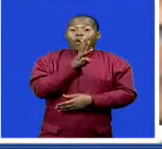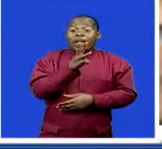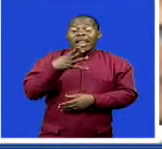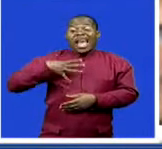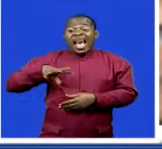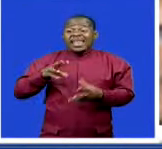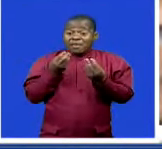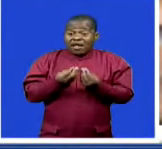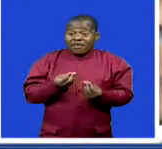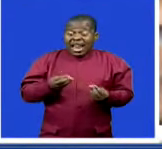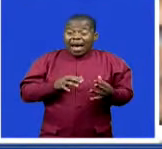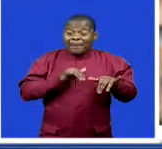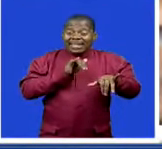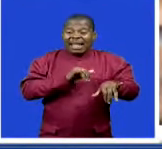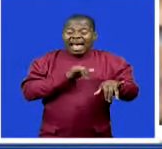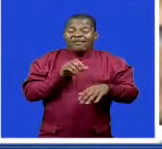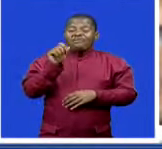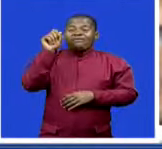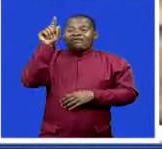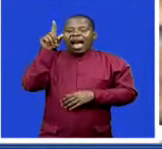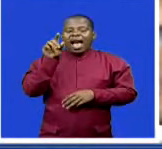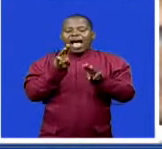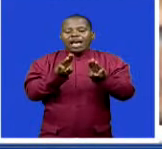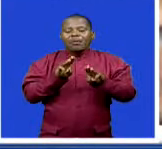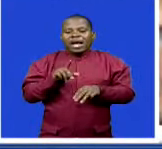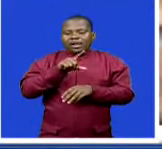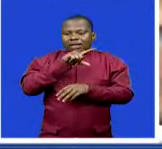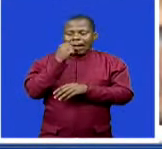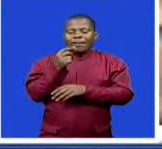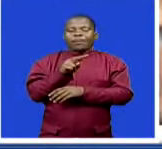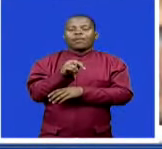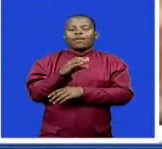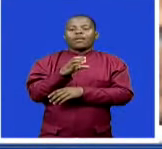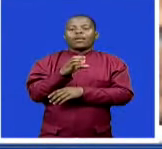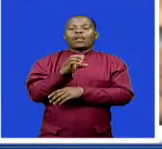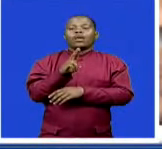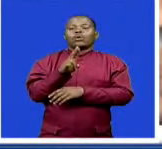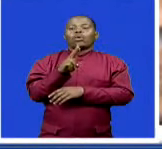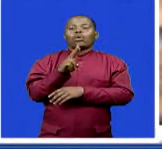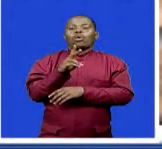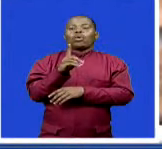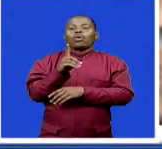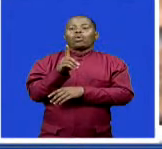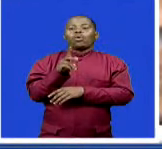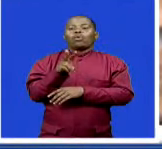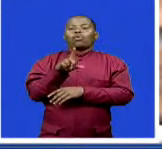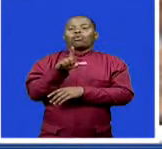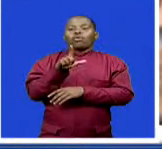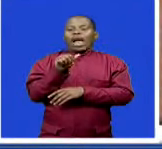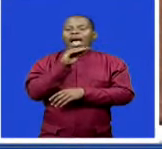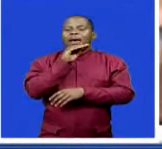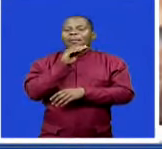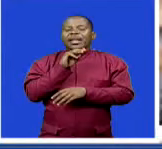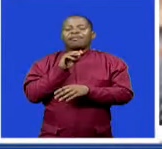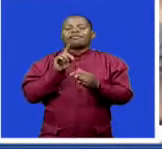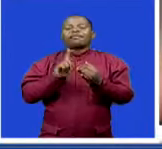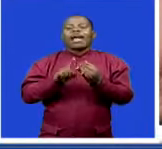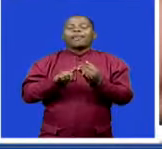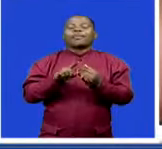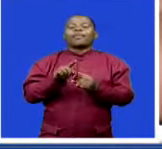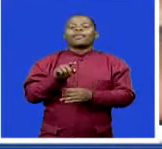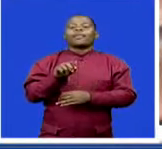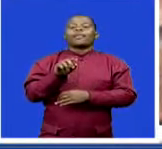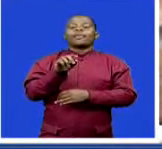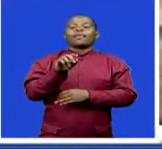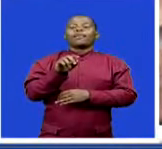labanye basuka khashanyana ngale Bongcuthula. She says some learners from the school come from distant communities